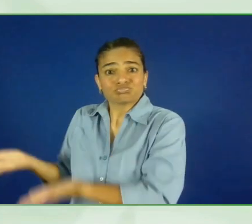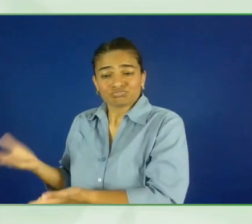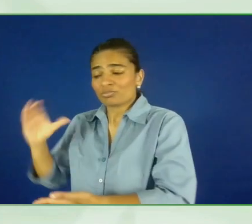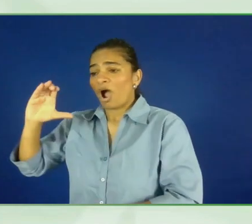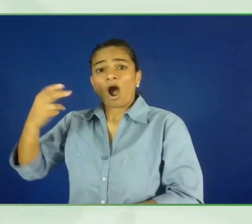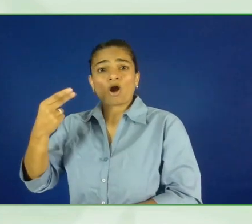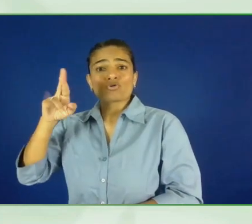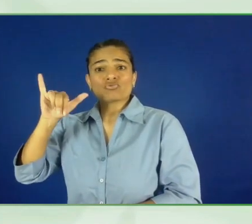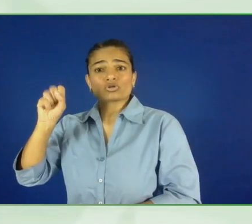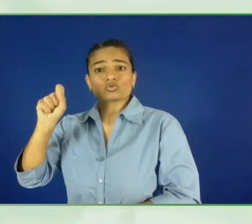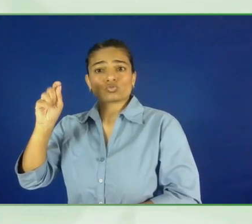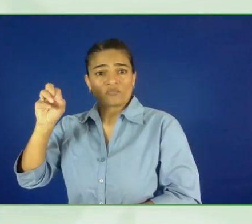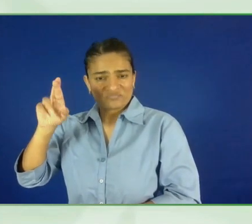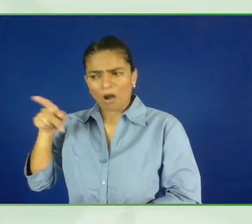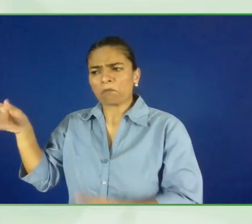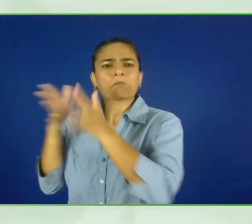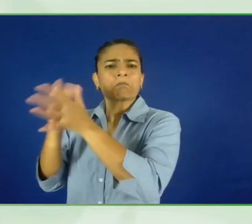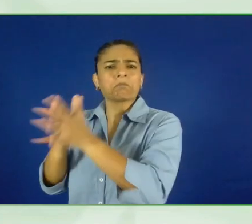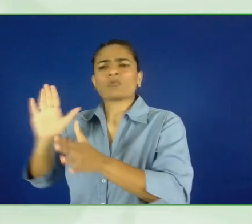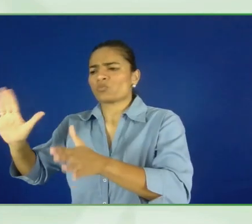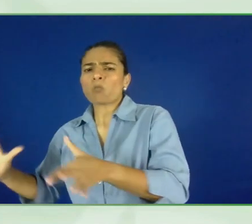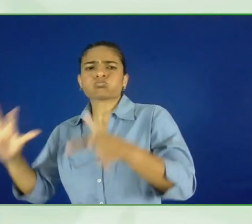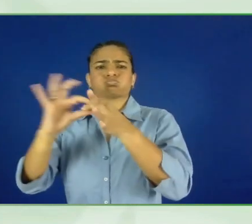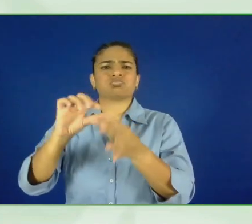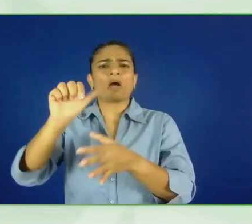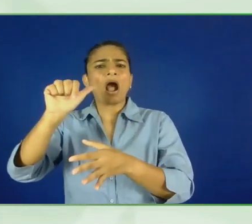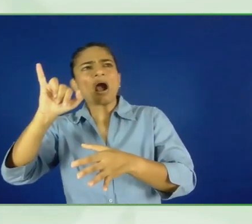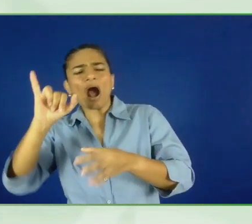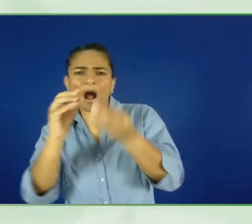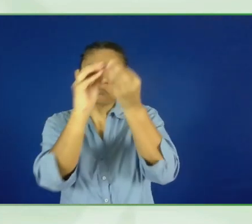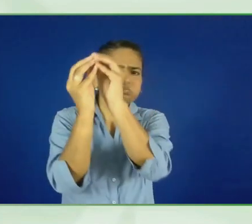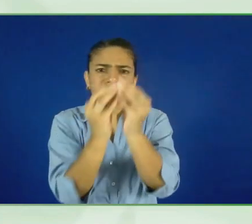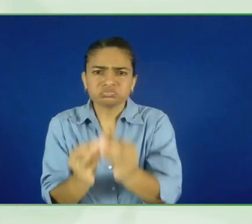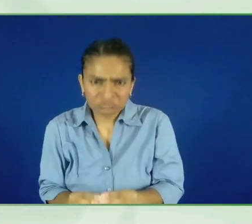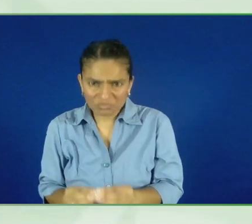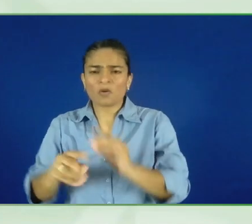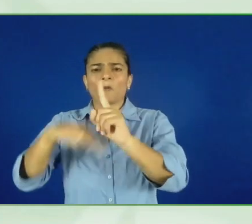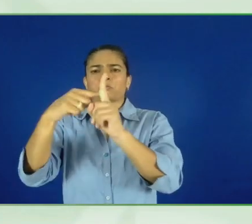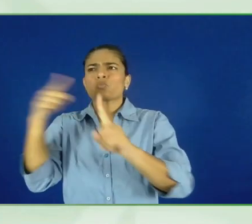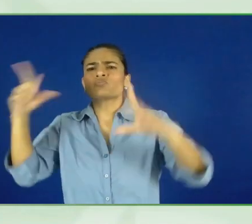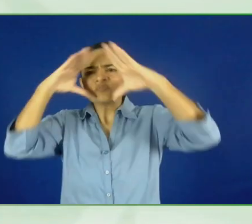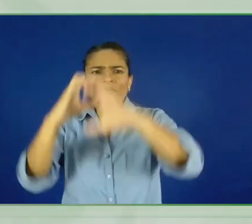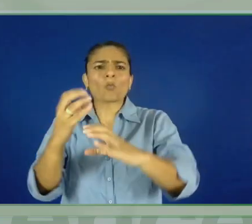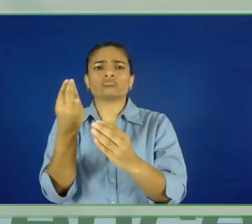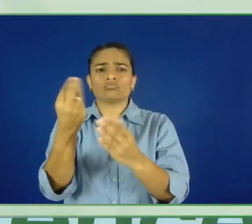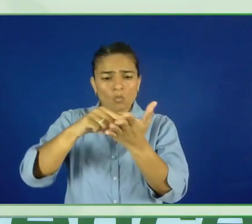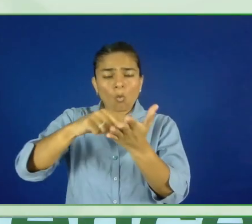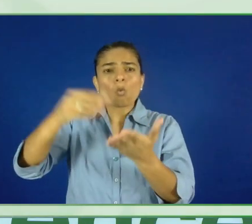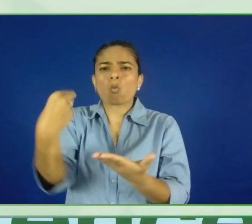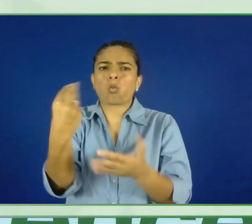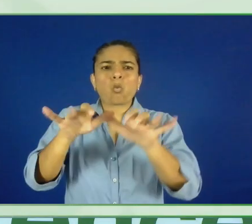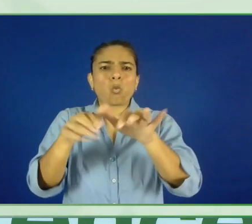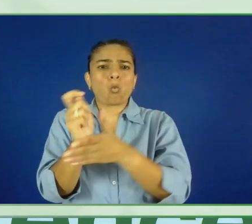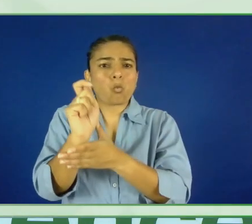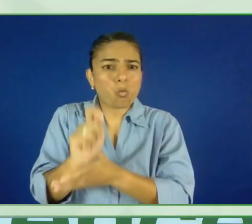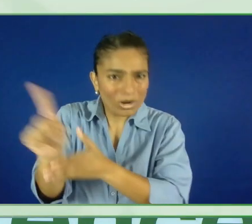of view from the AI engineer and also focus on the WhatsApp infobot that we have developed. Thank you.